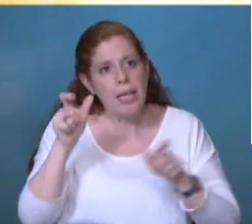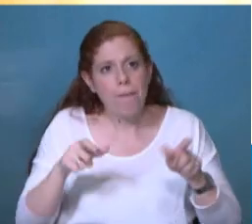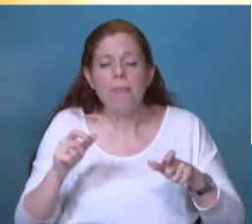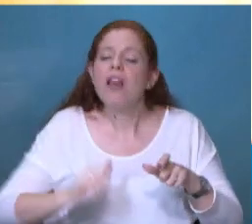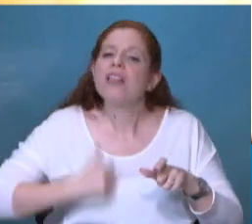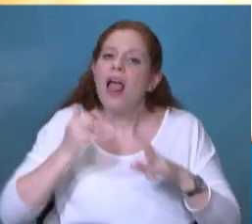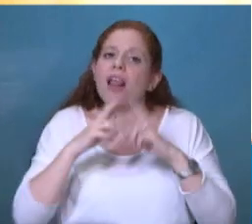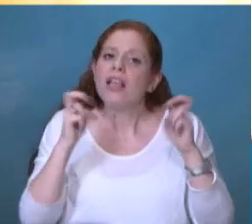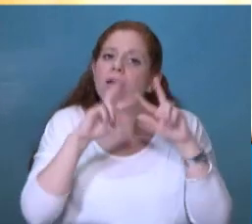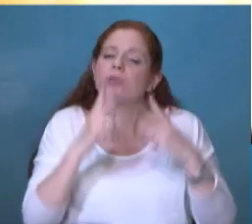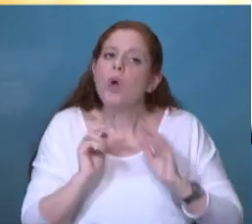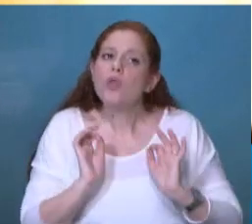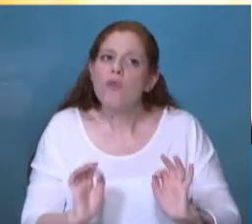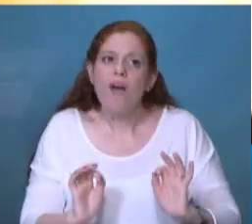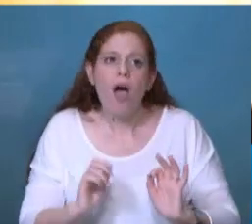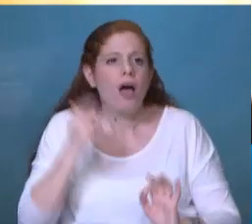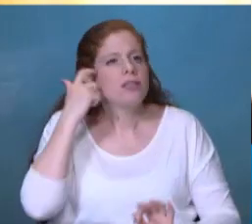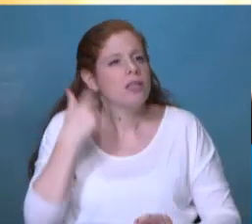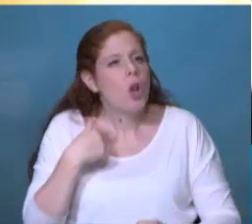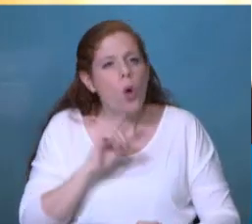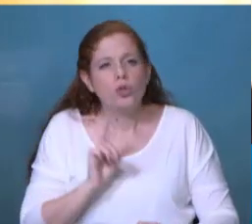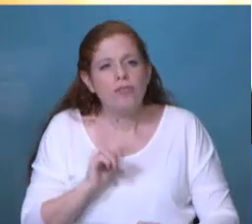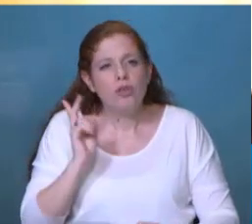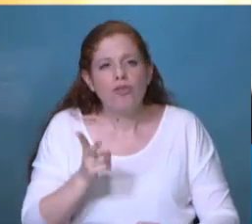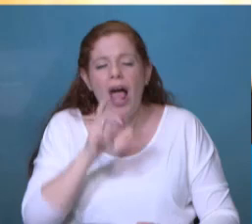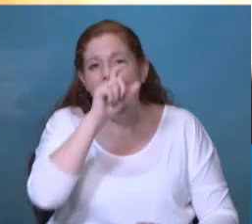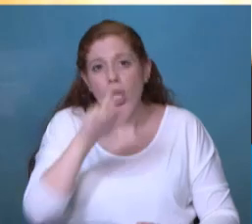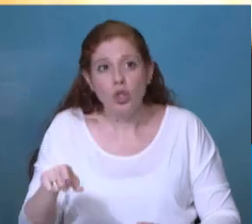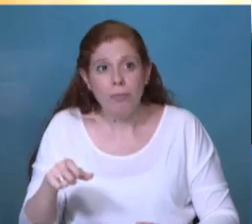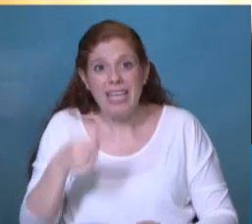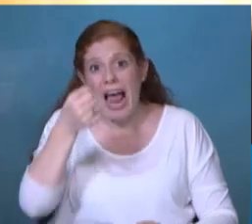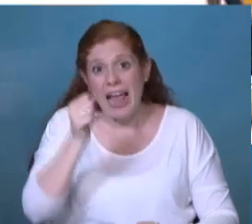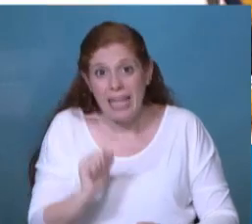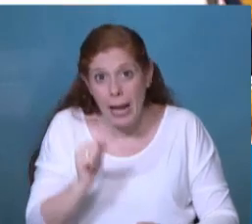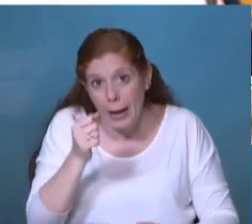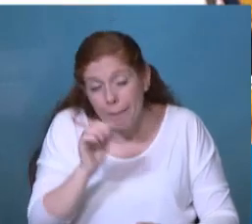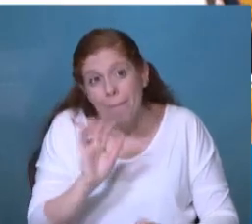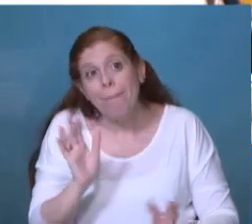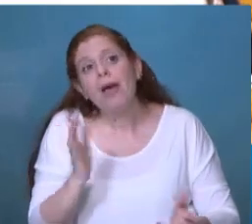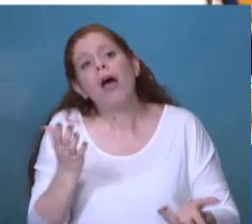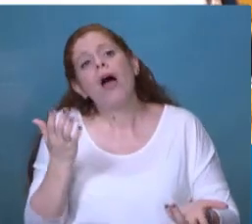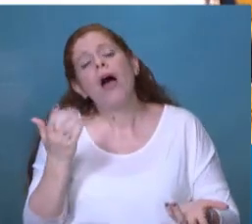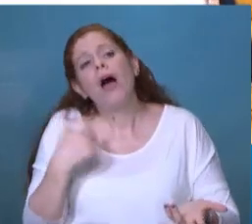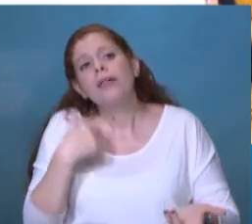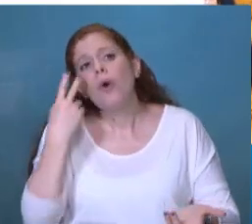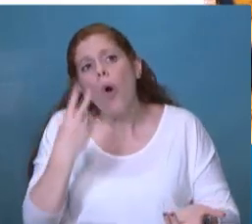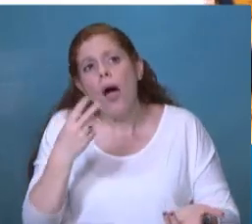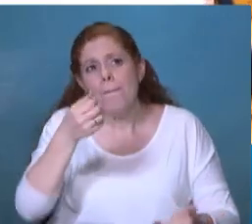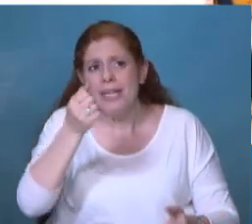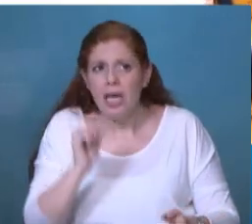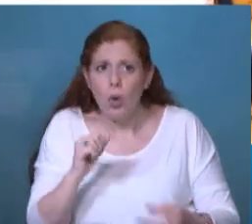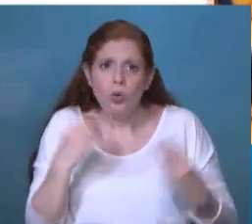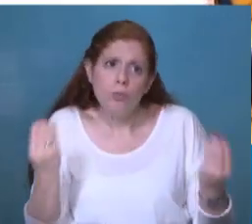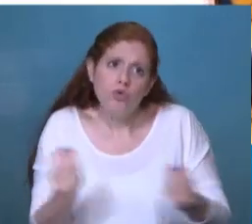city correctly. So I don't think we can blame it on tourists or anything like that. I see tourism as